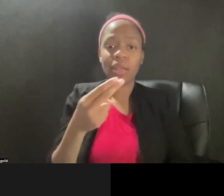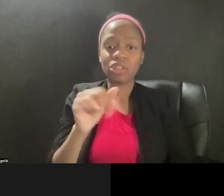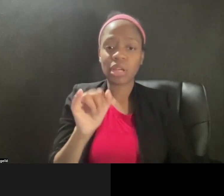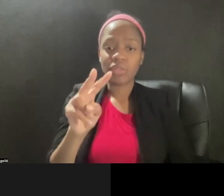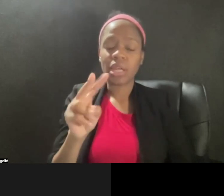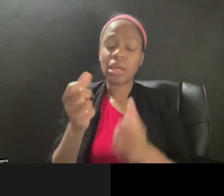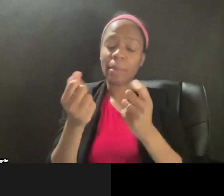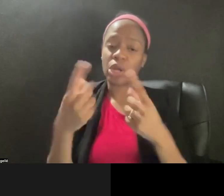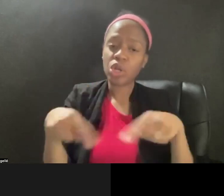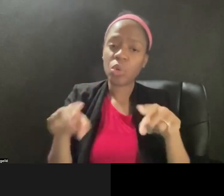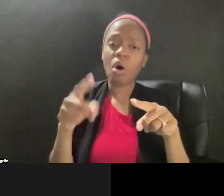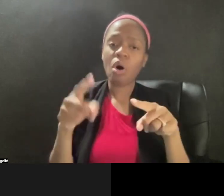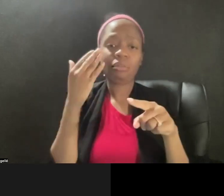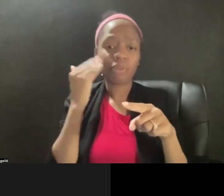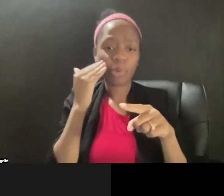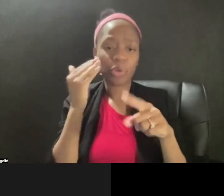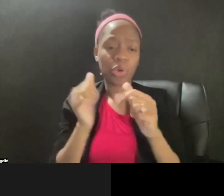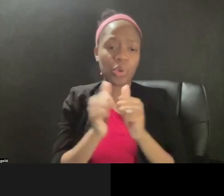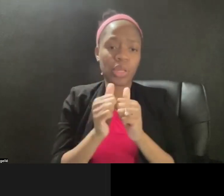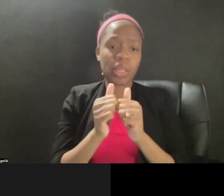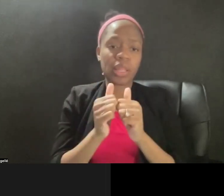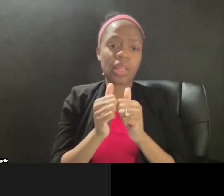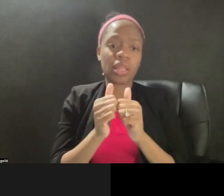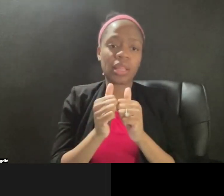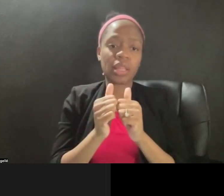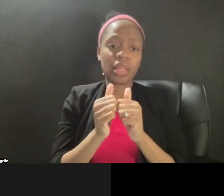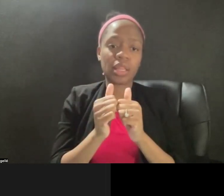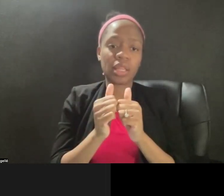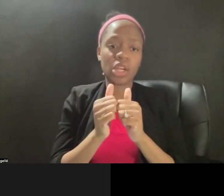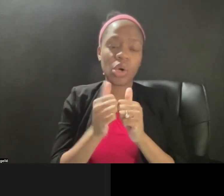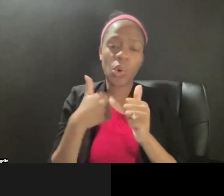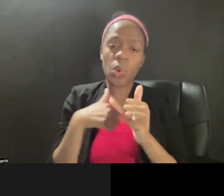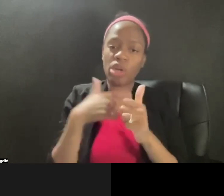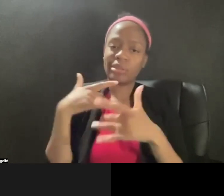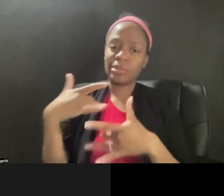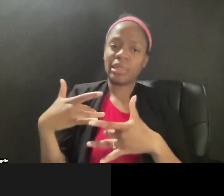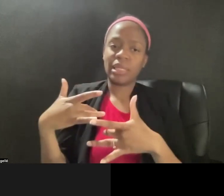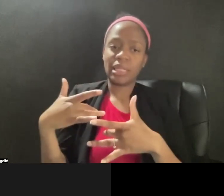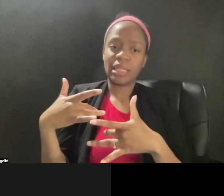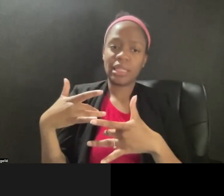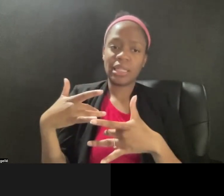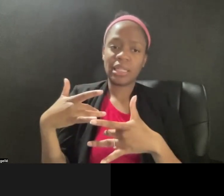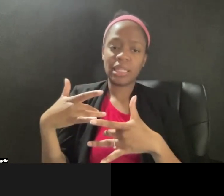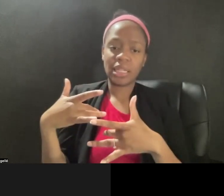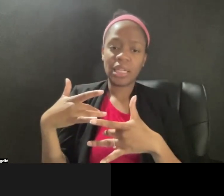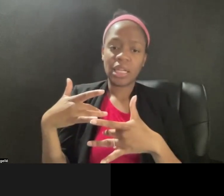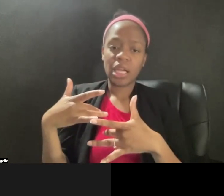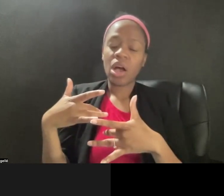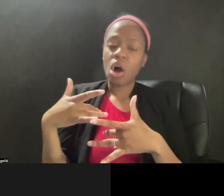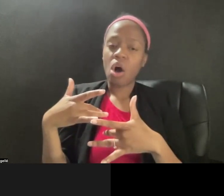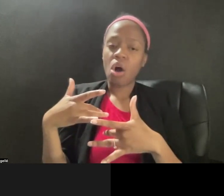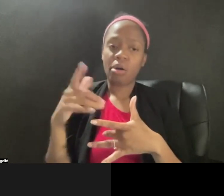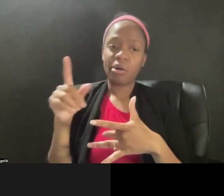familiar with, we're likely a lot of the times reduced to our viral load and our